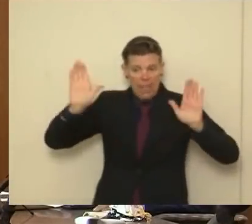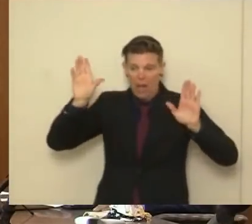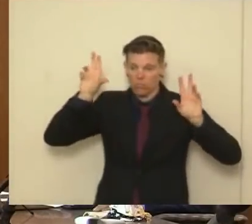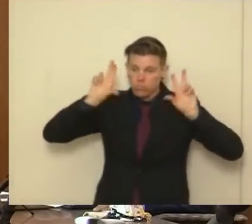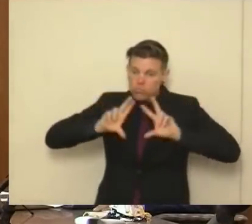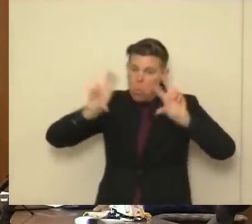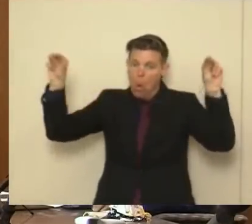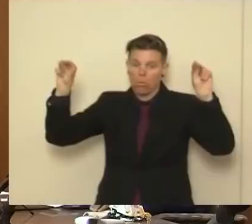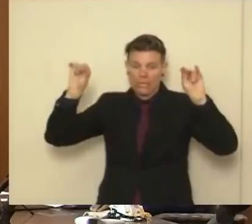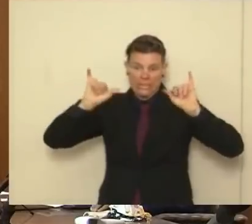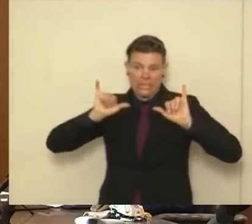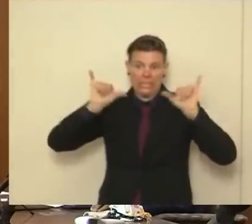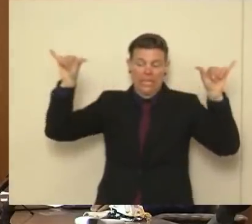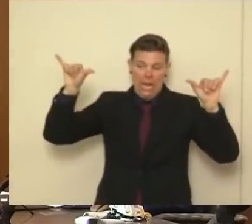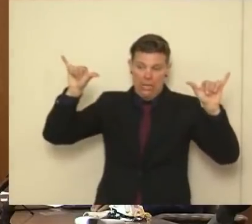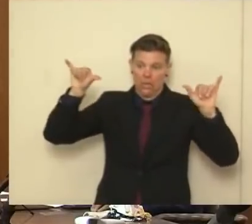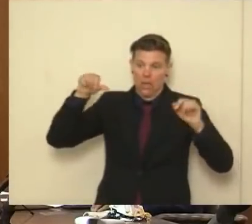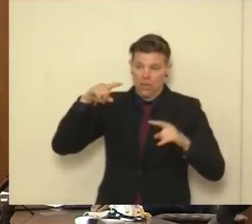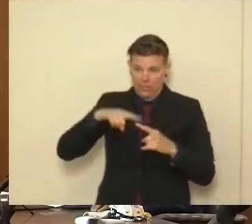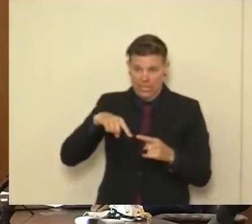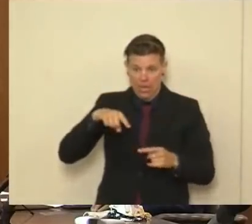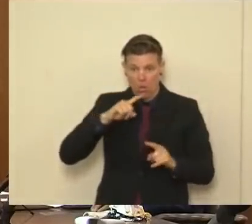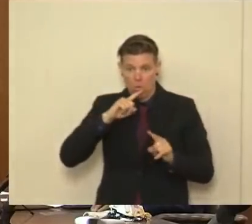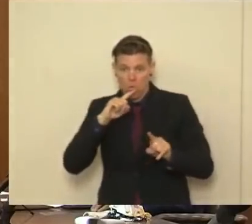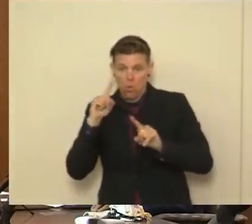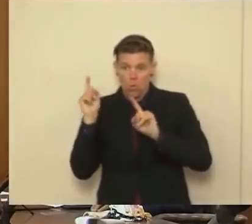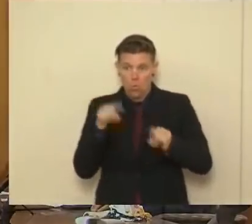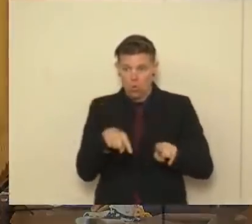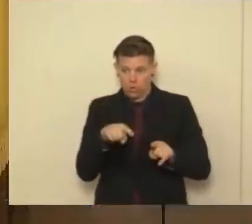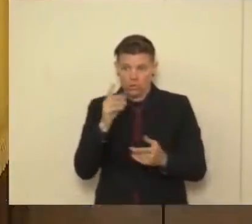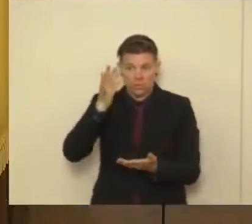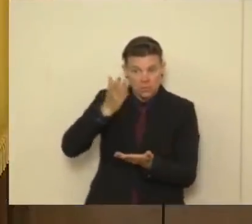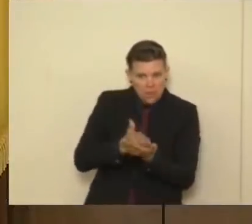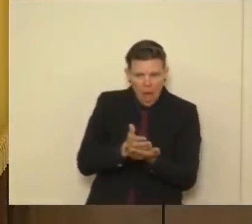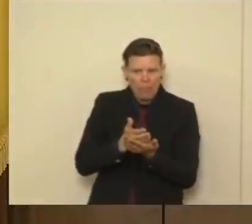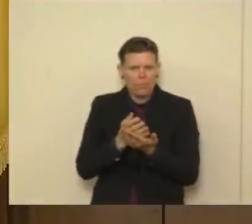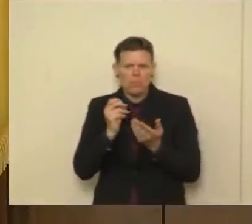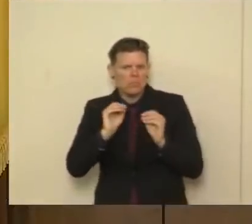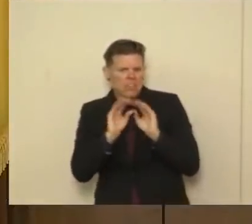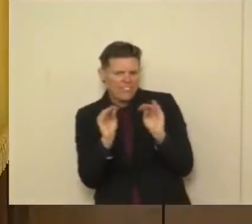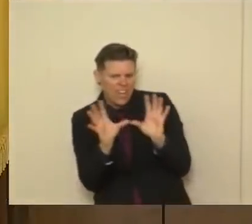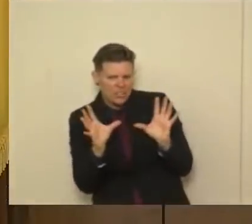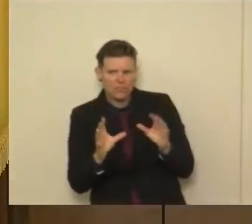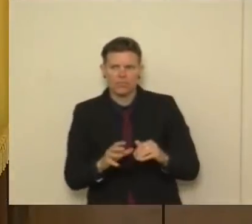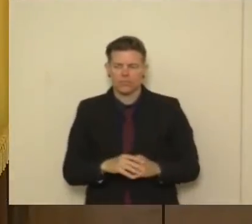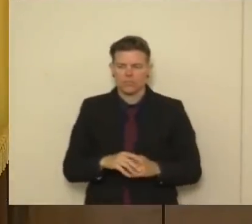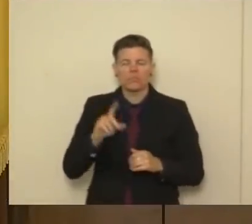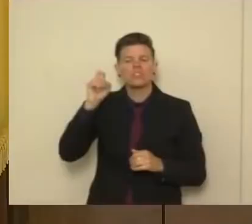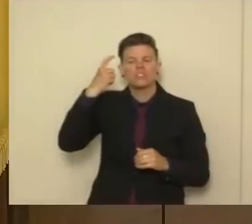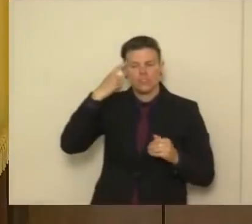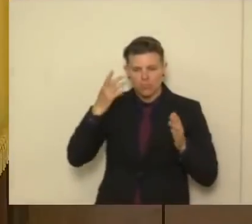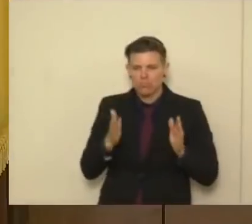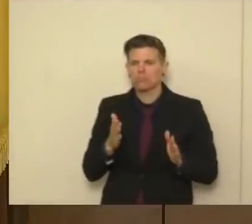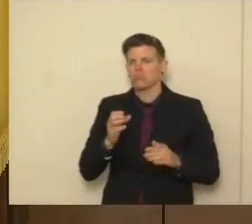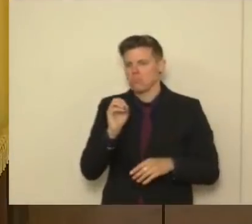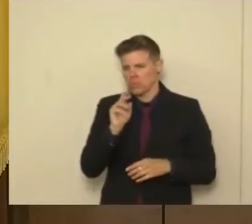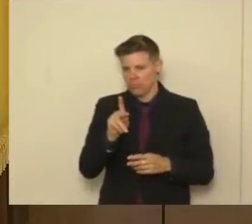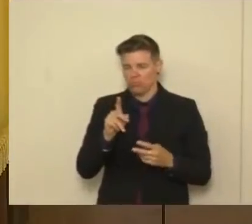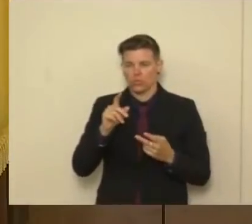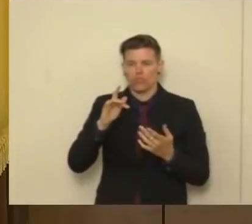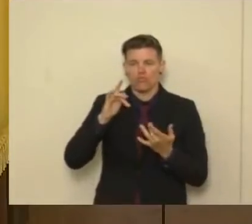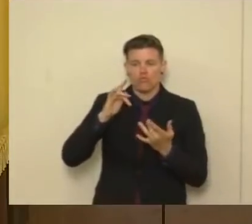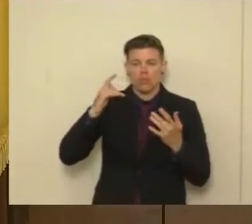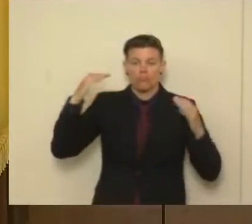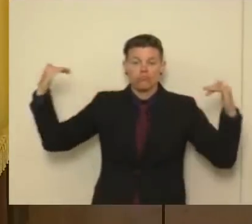state until this this order is lifted? Thank you. Yeah. Tourism is really hard, and the tourism industry,